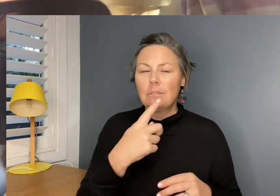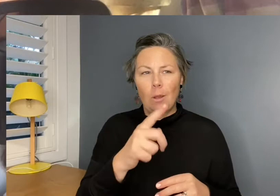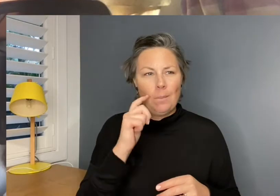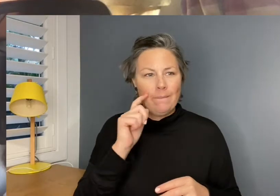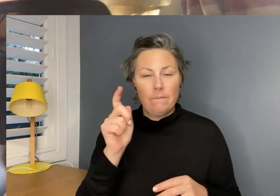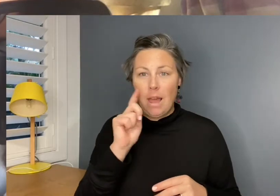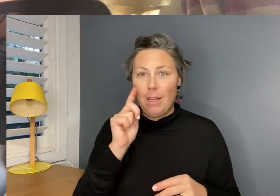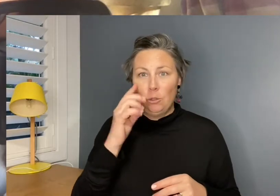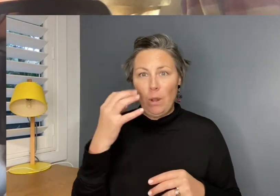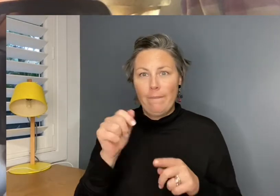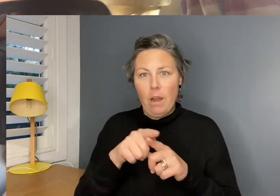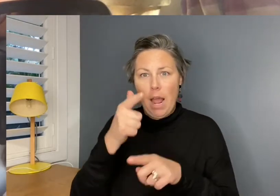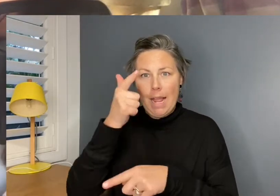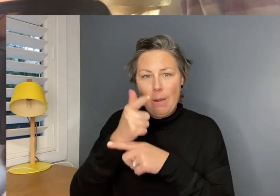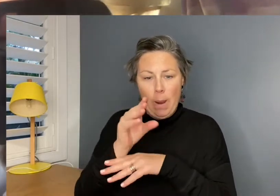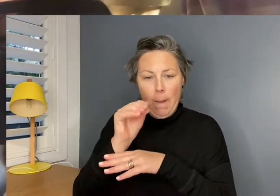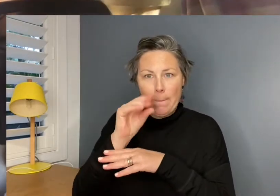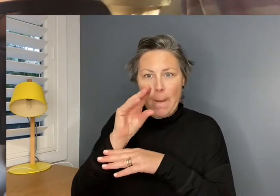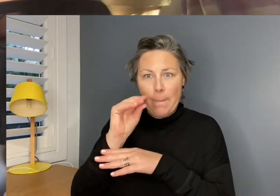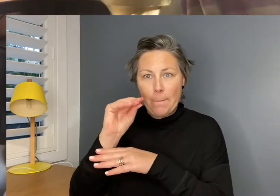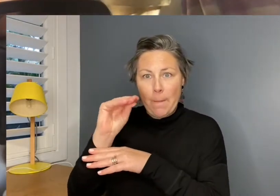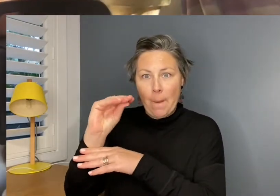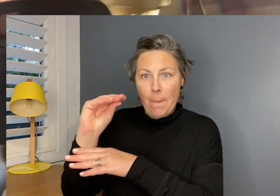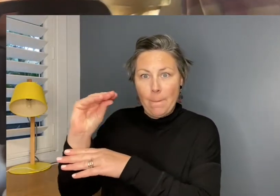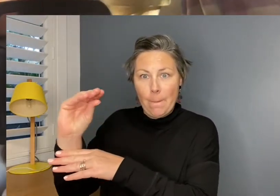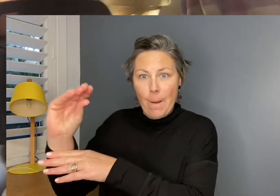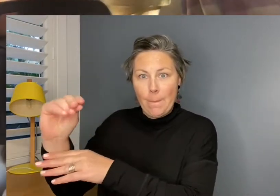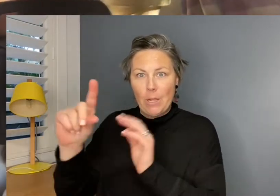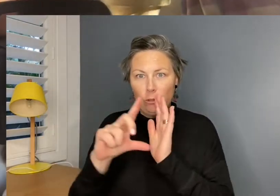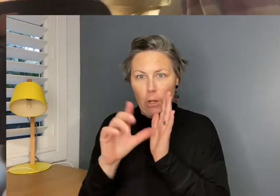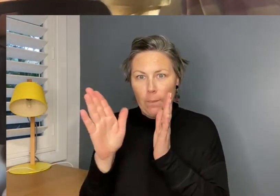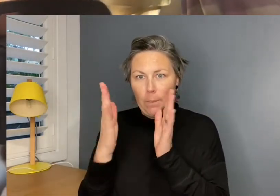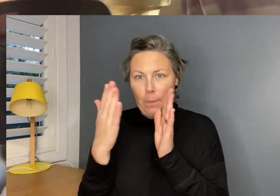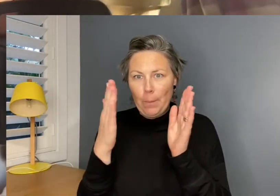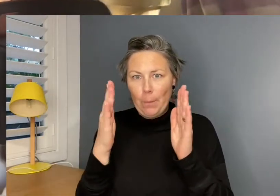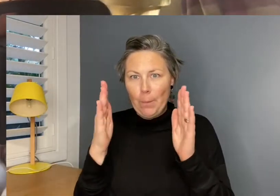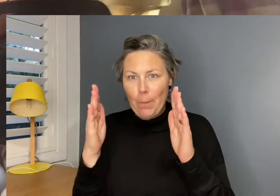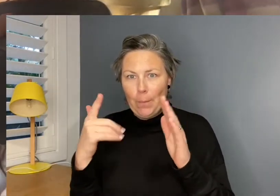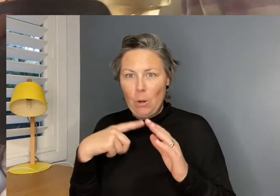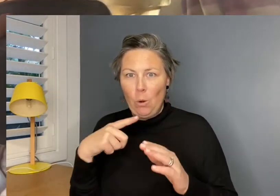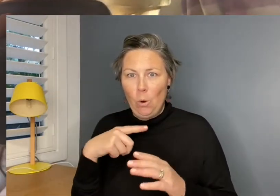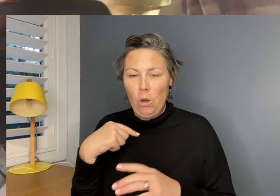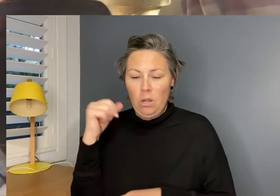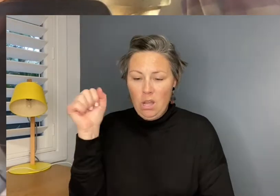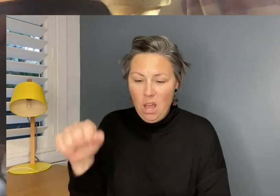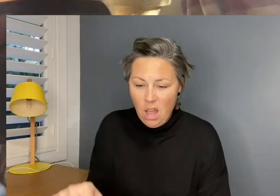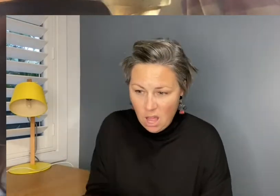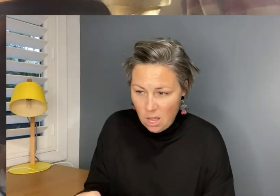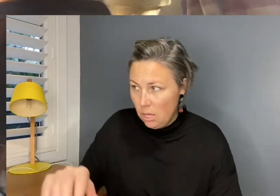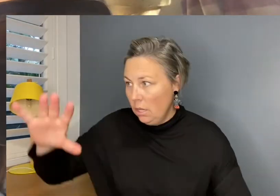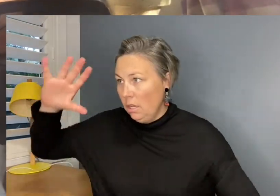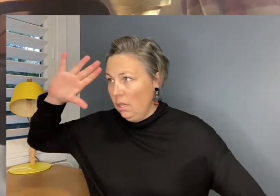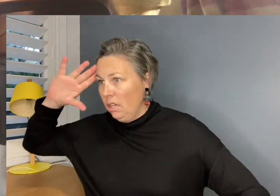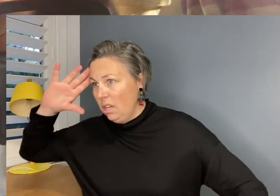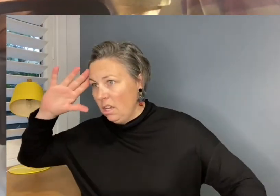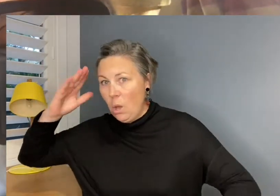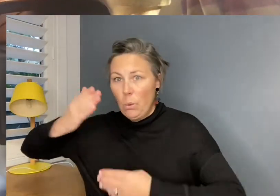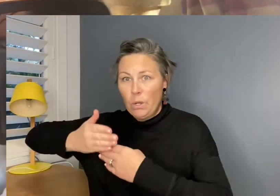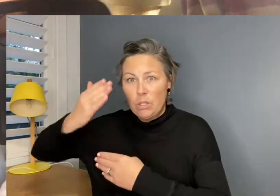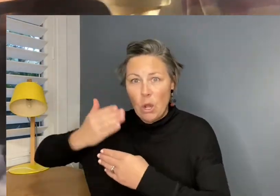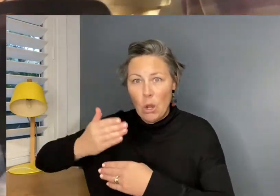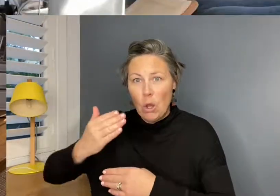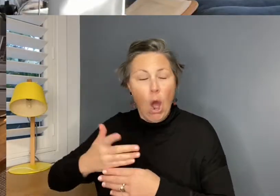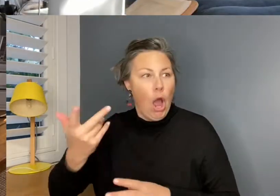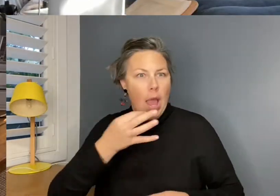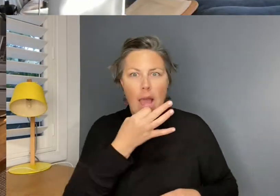saying afterwards, like, it would have been so funny to have like a time-lapse camera in our living room, because I had like cushions on the floor. I was bent over doing one contraction,